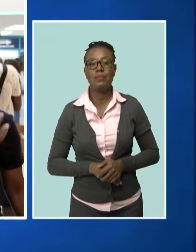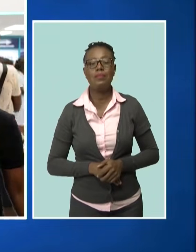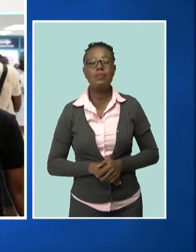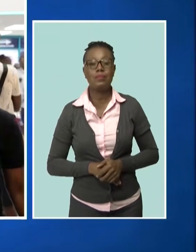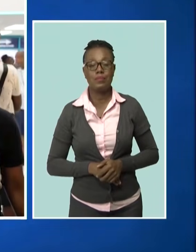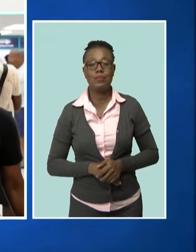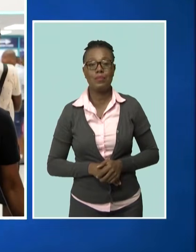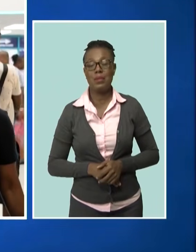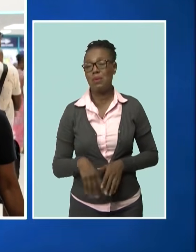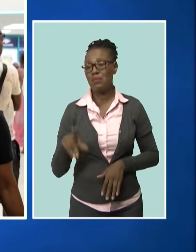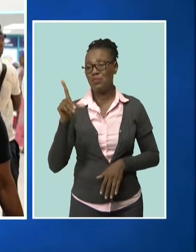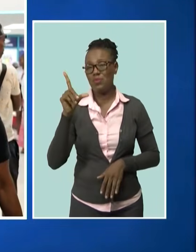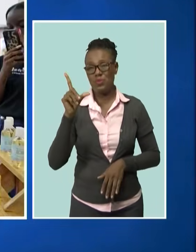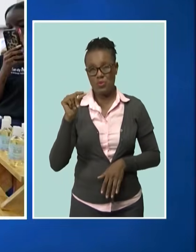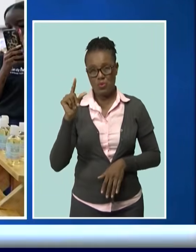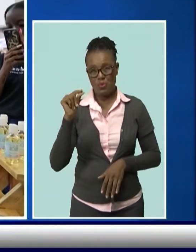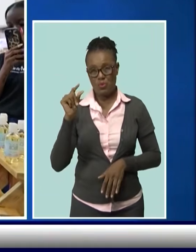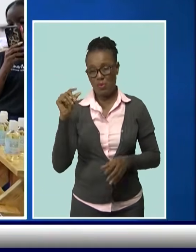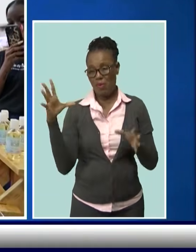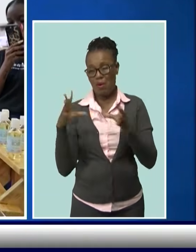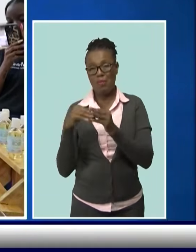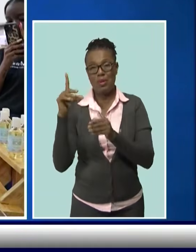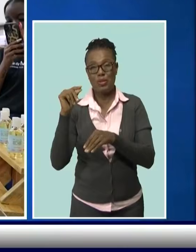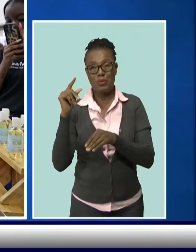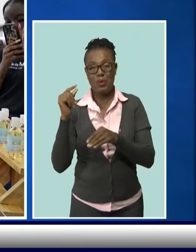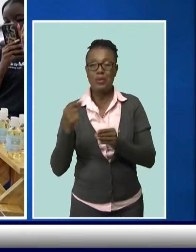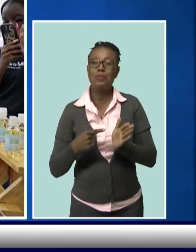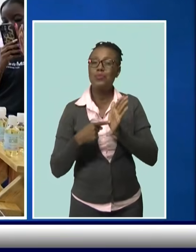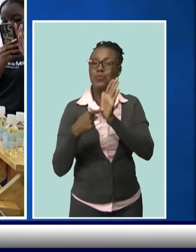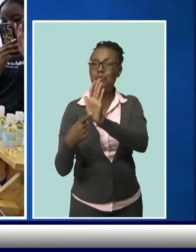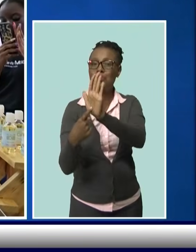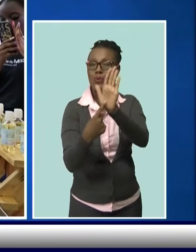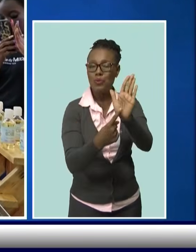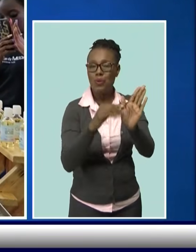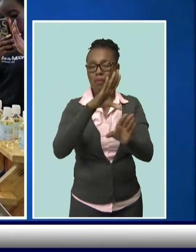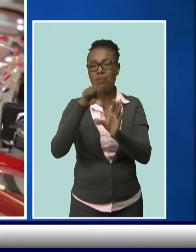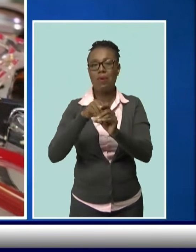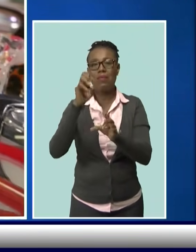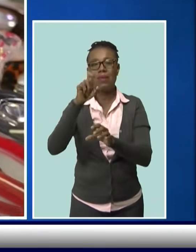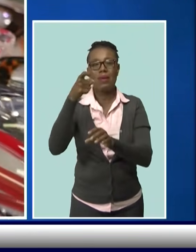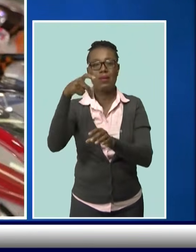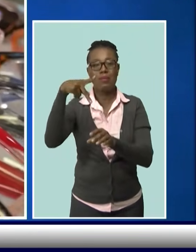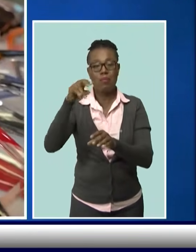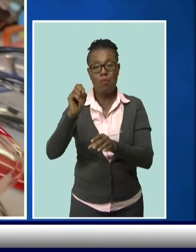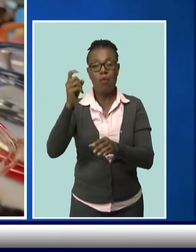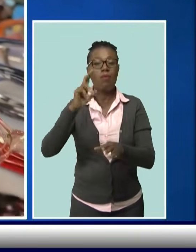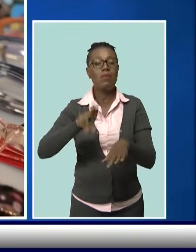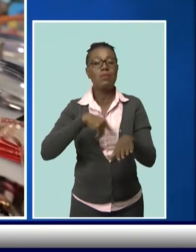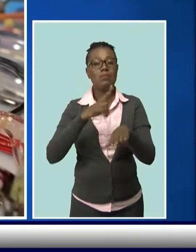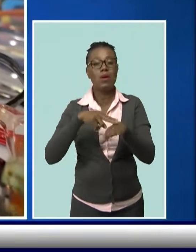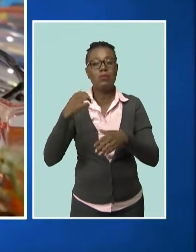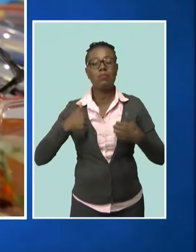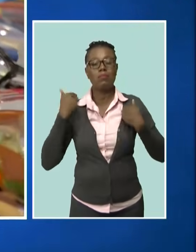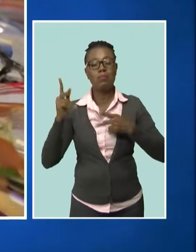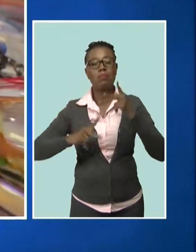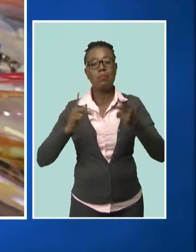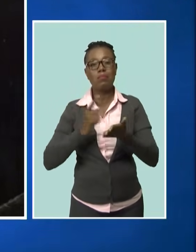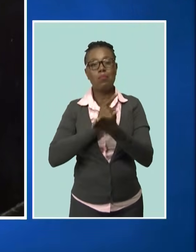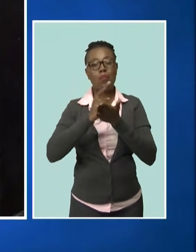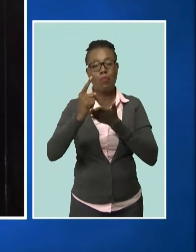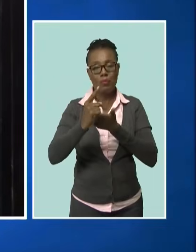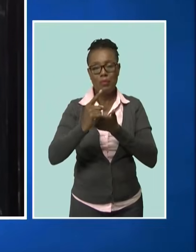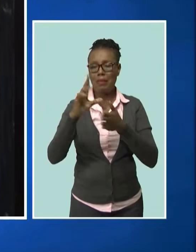The work of 20 entrepreneurs was showcased during the expo, part of the National Youth Week. The manager said this annual event